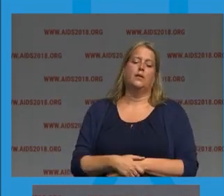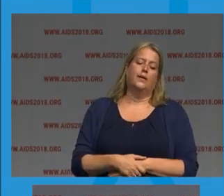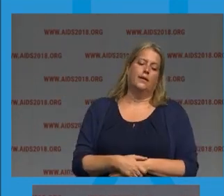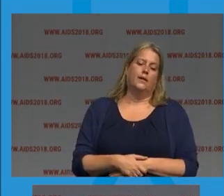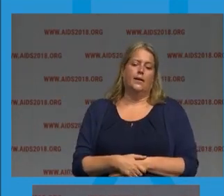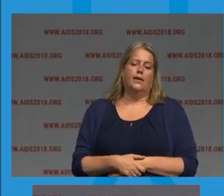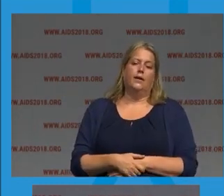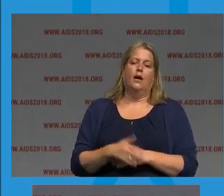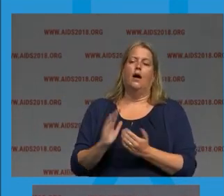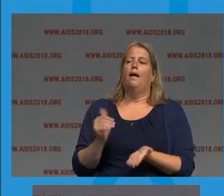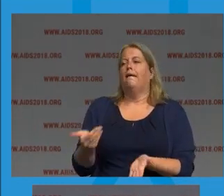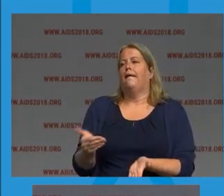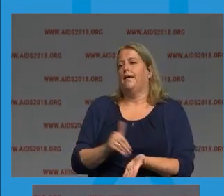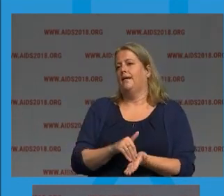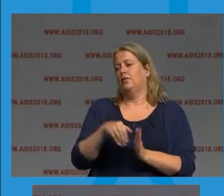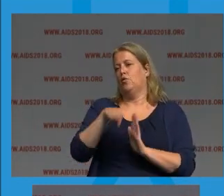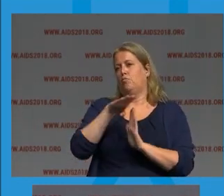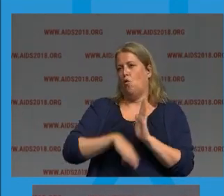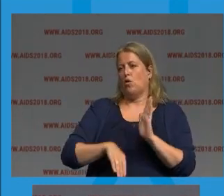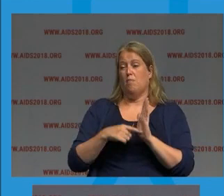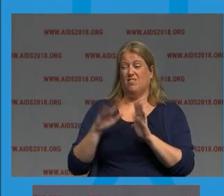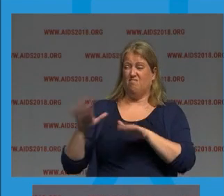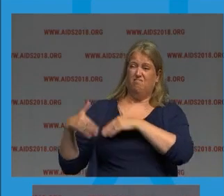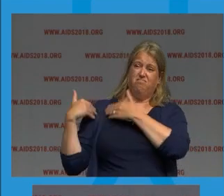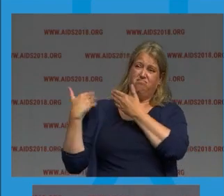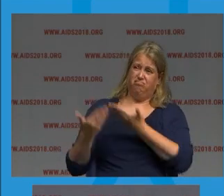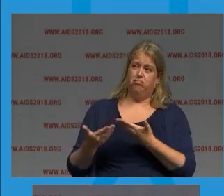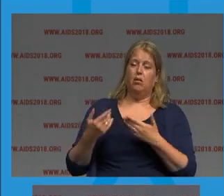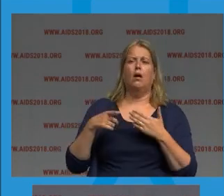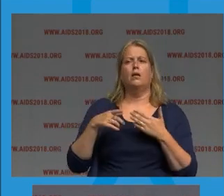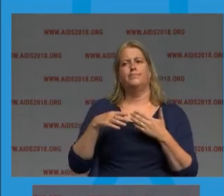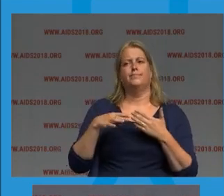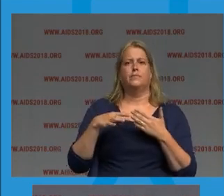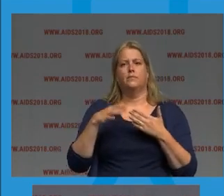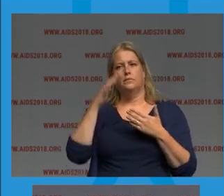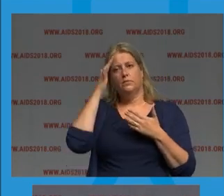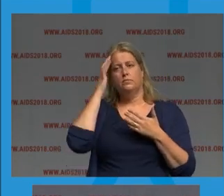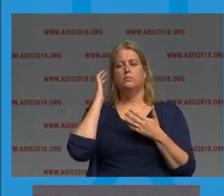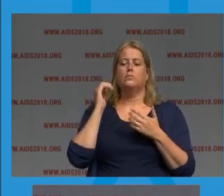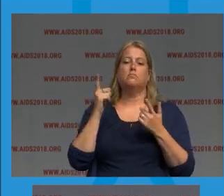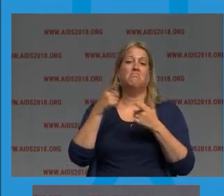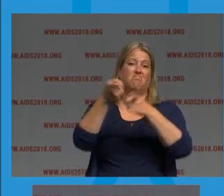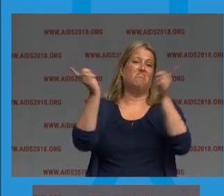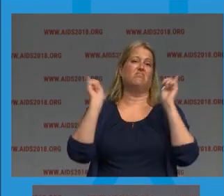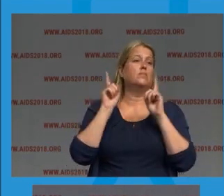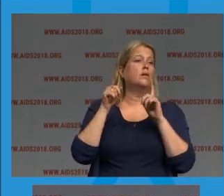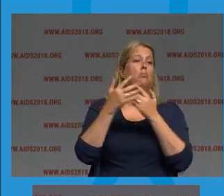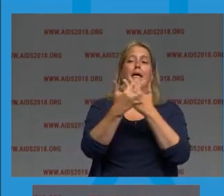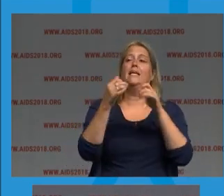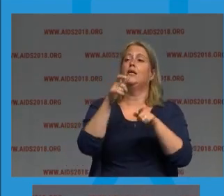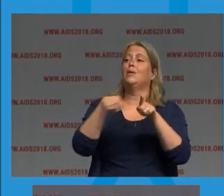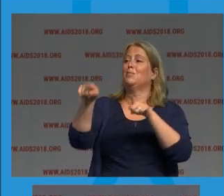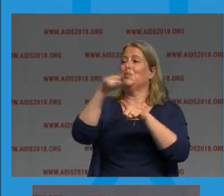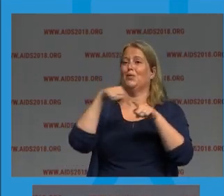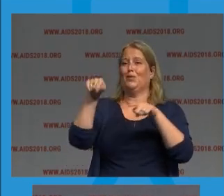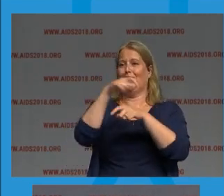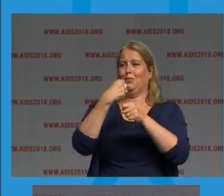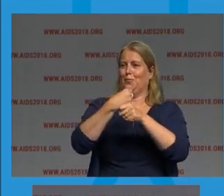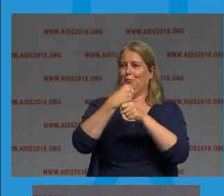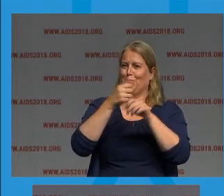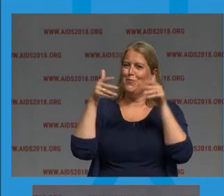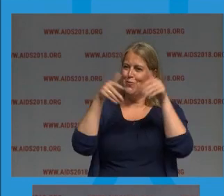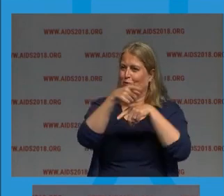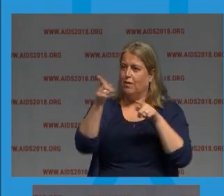sort of the programs that have existed based on the work of many people in this room, we've seen these massive increases in condom